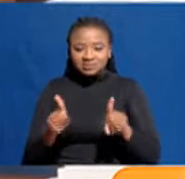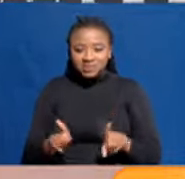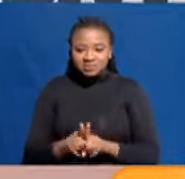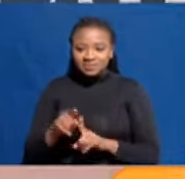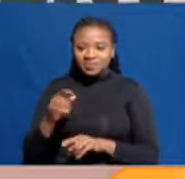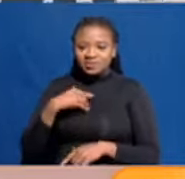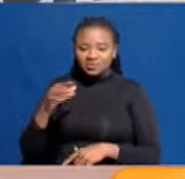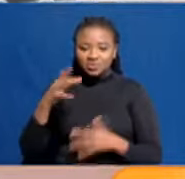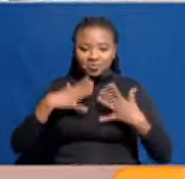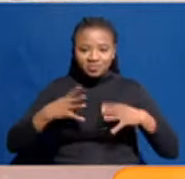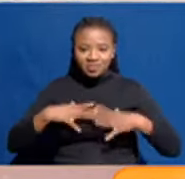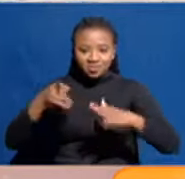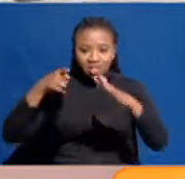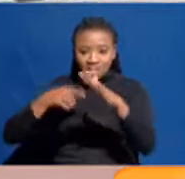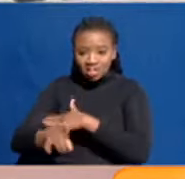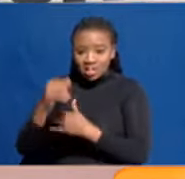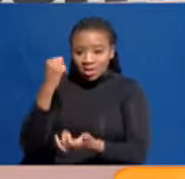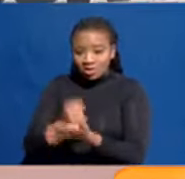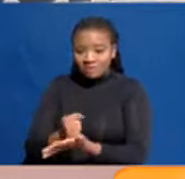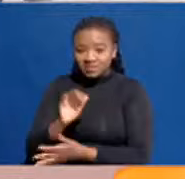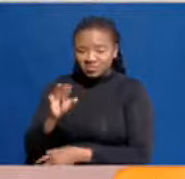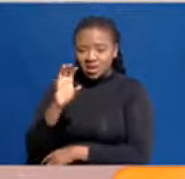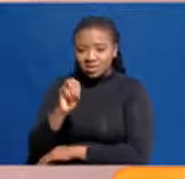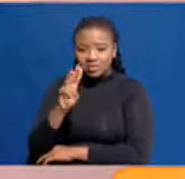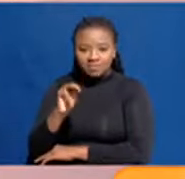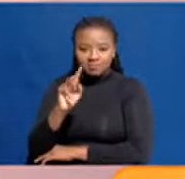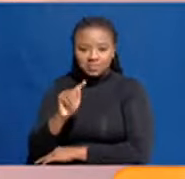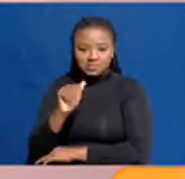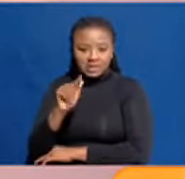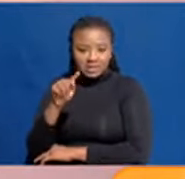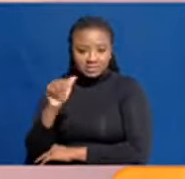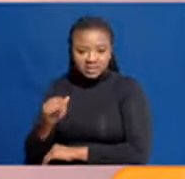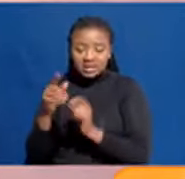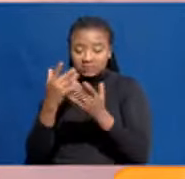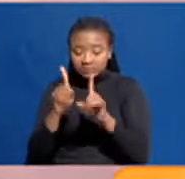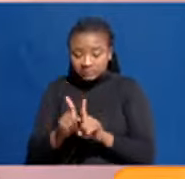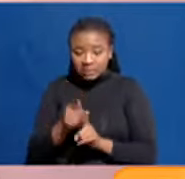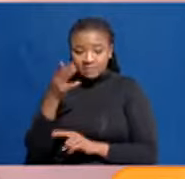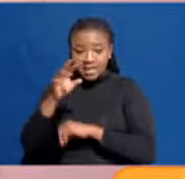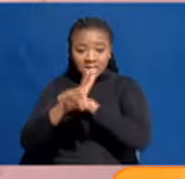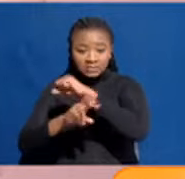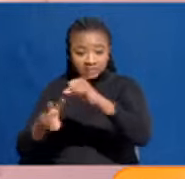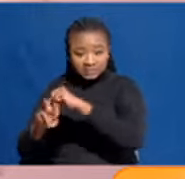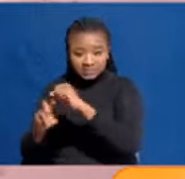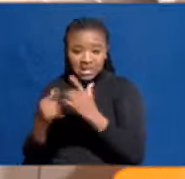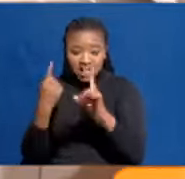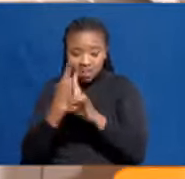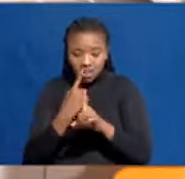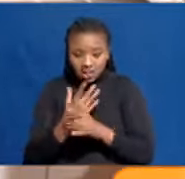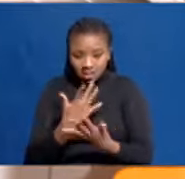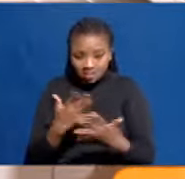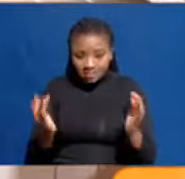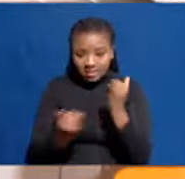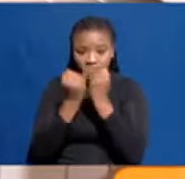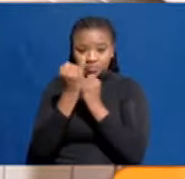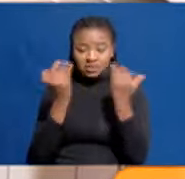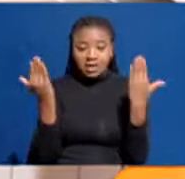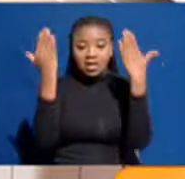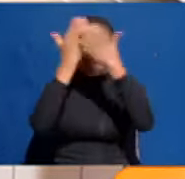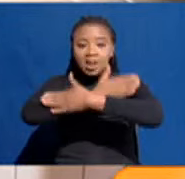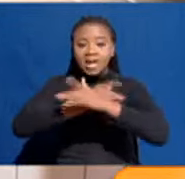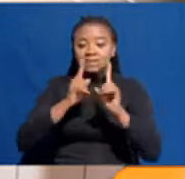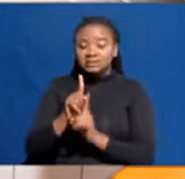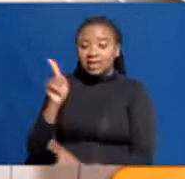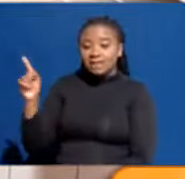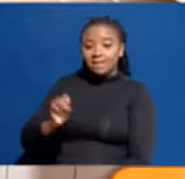Okiya Omtatah's office and made away with electronics and storage devices on Saturday night. According to the senator, it is